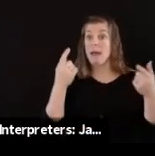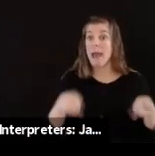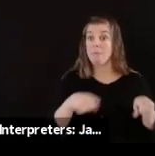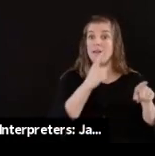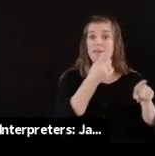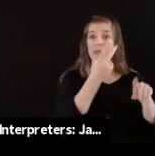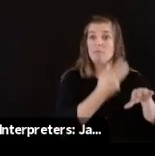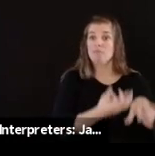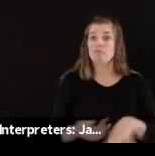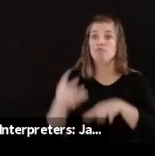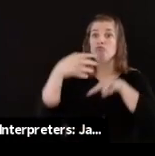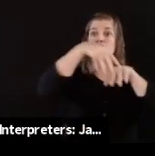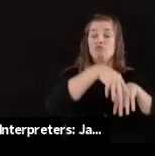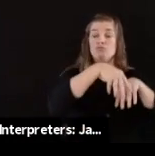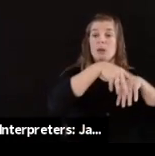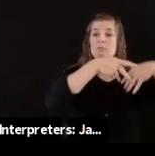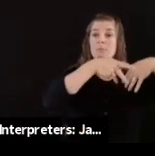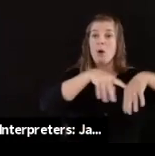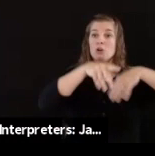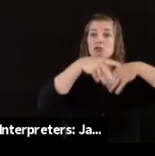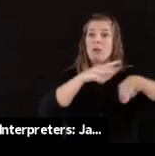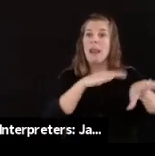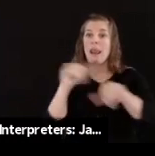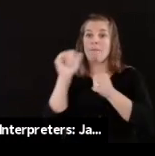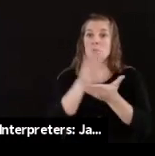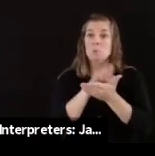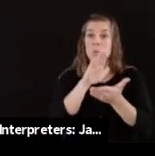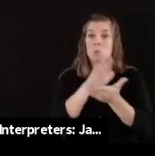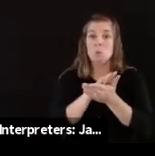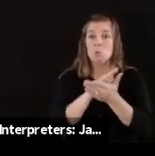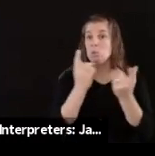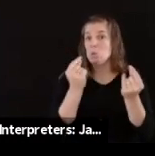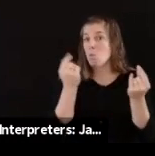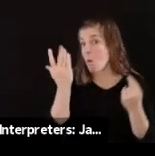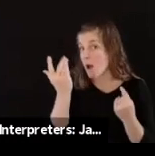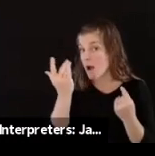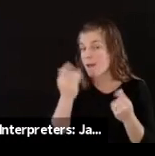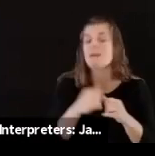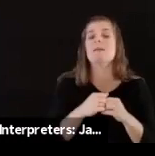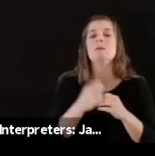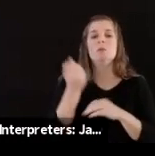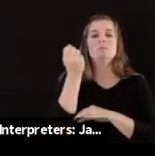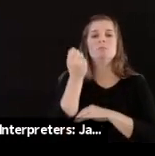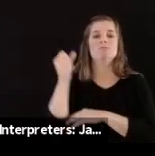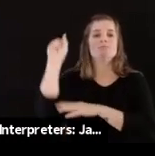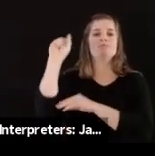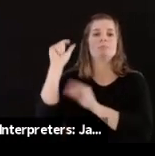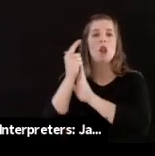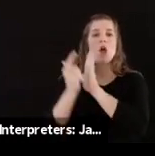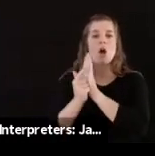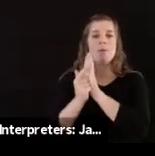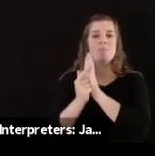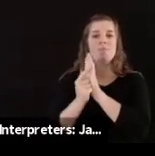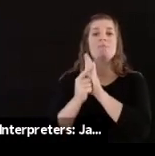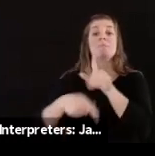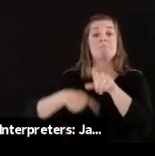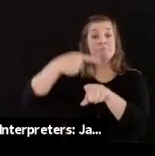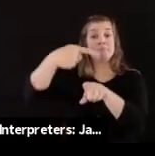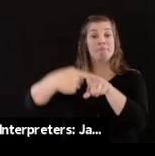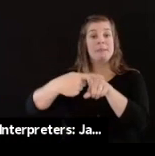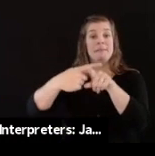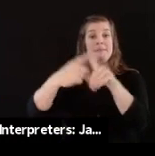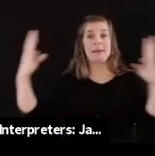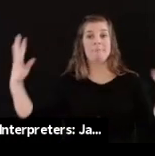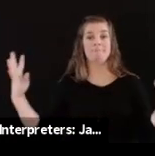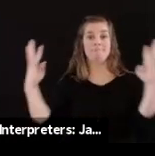marched peacefully through the streets to protest the law. At an intersection, they met up with the police, and when the kids refused